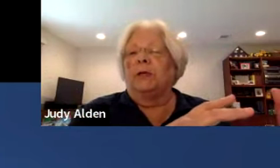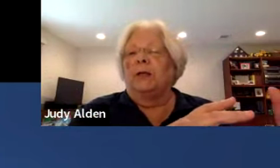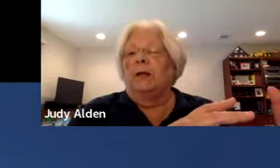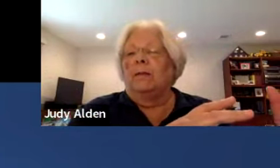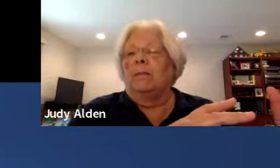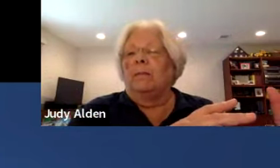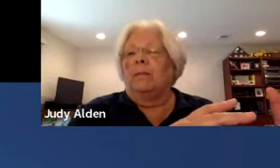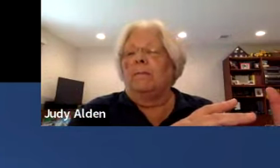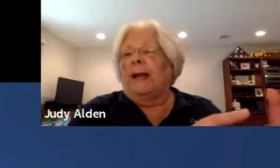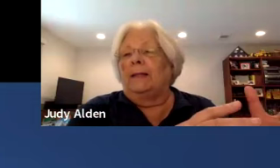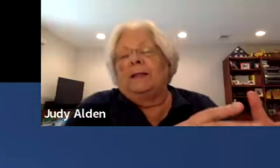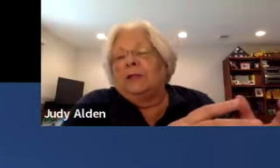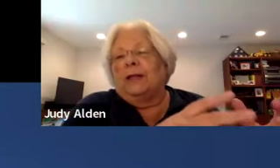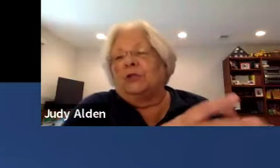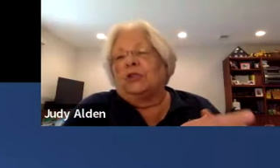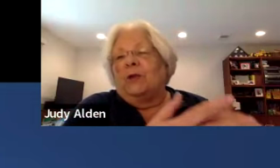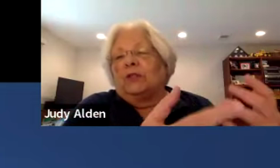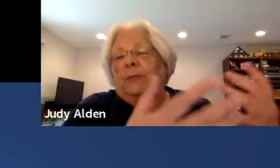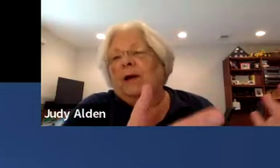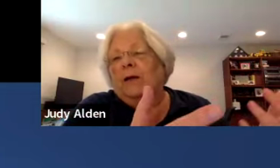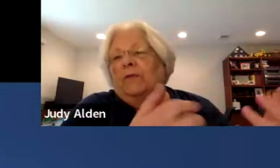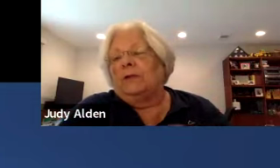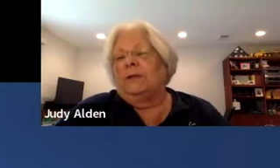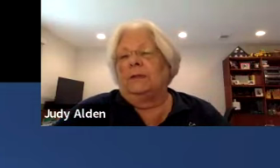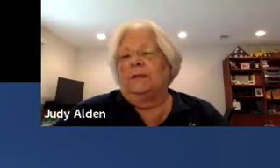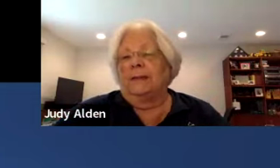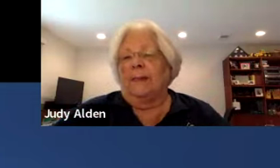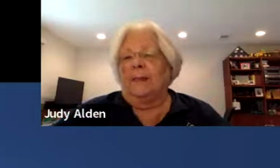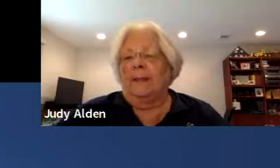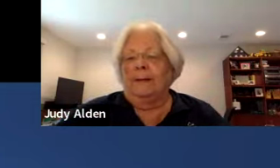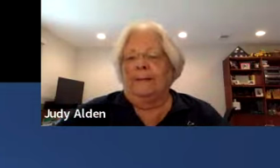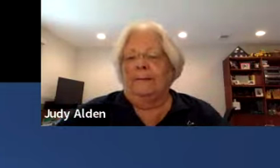members, but I need to understand what's being offered.